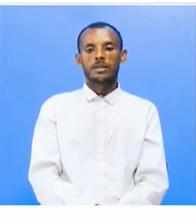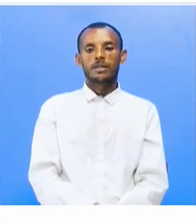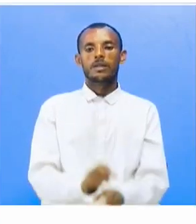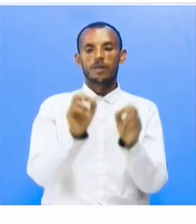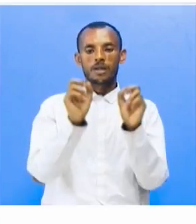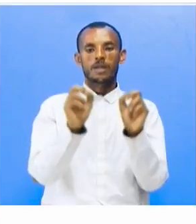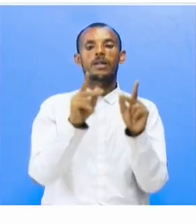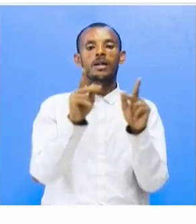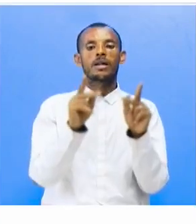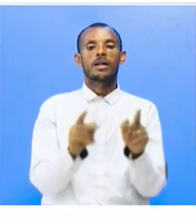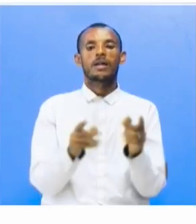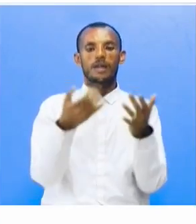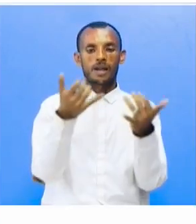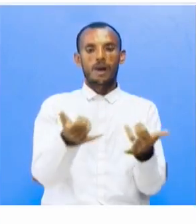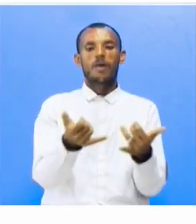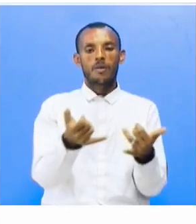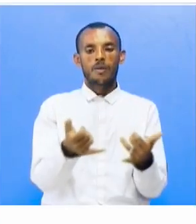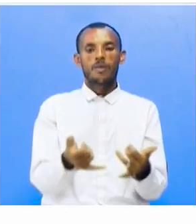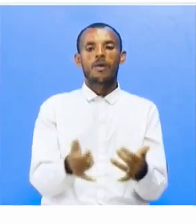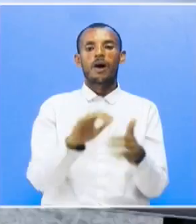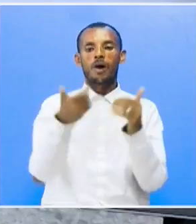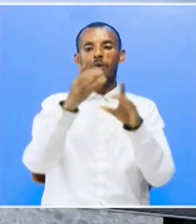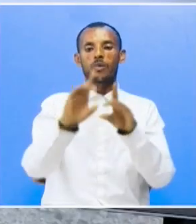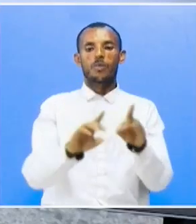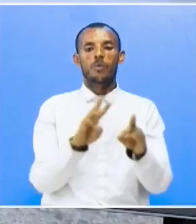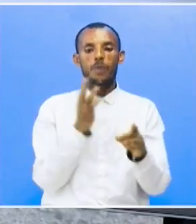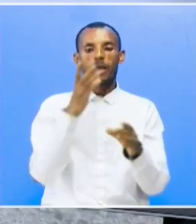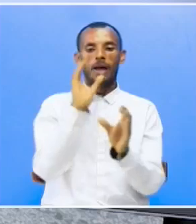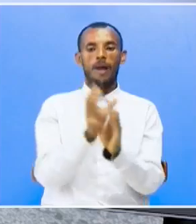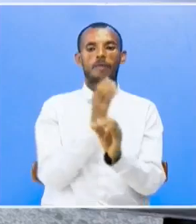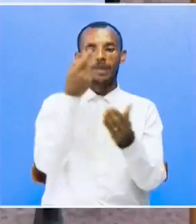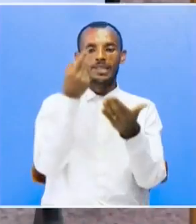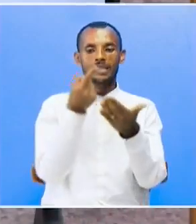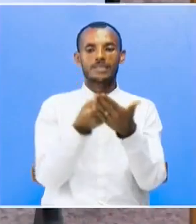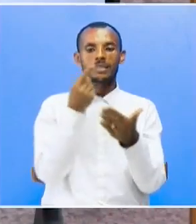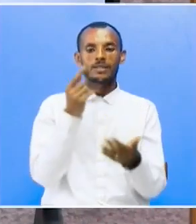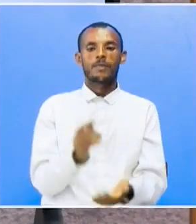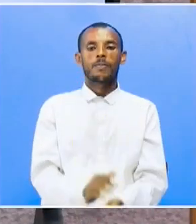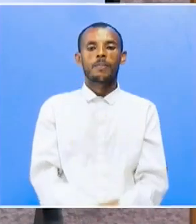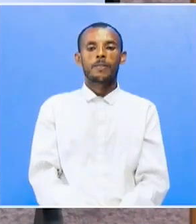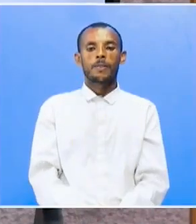Okay. Now, how do you calculate this?